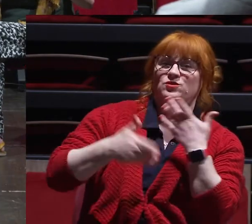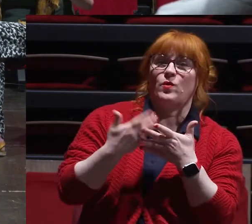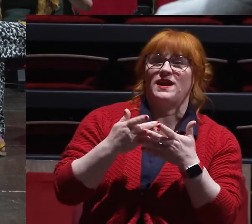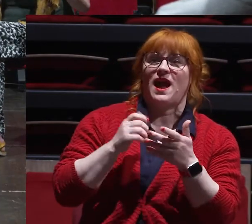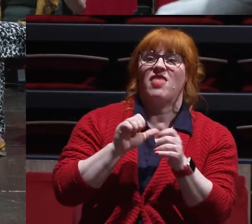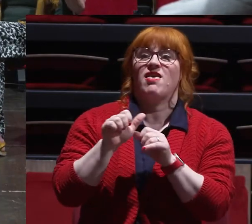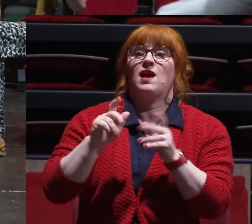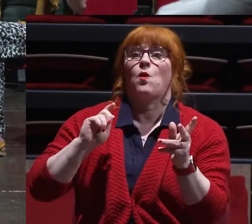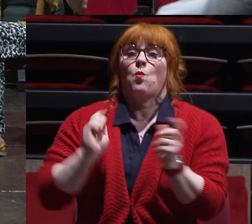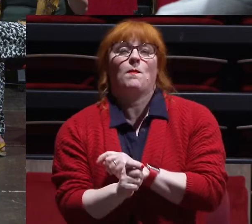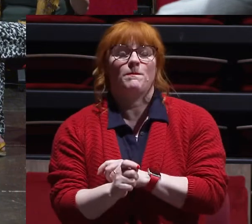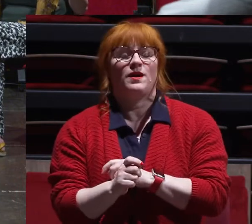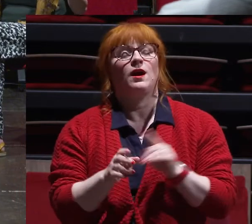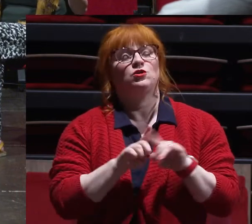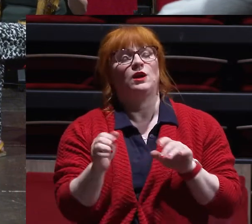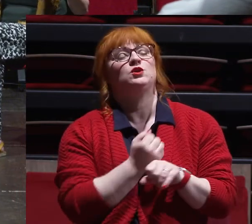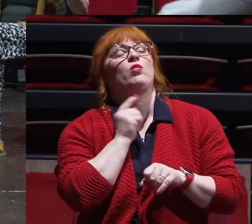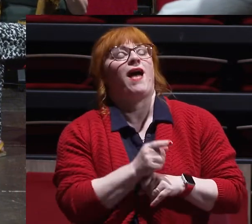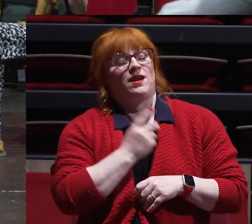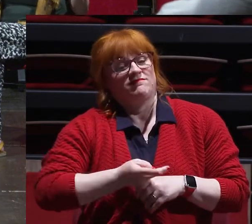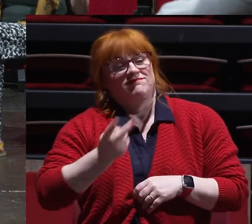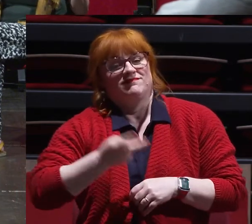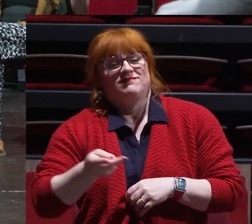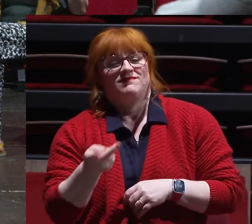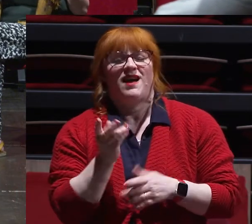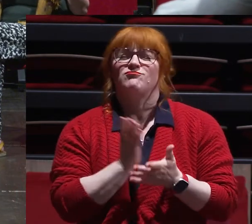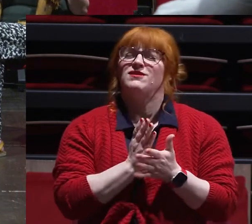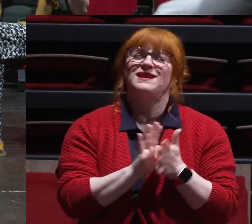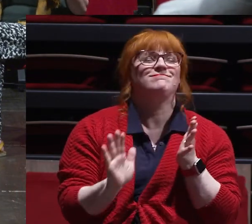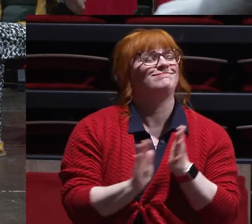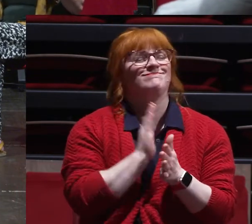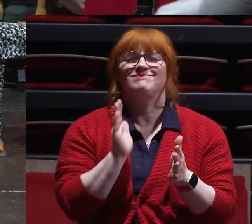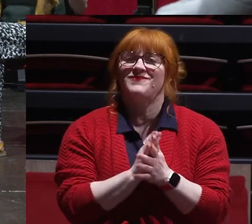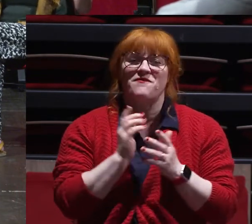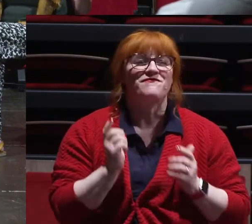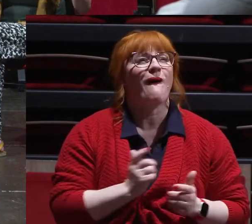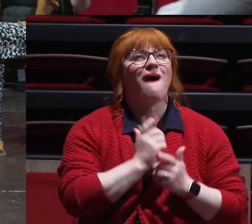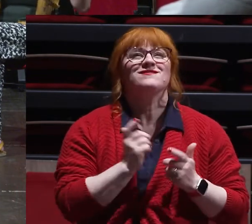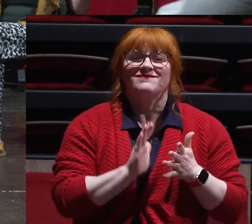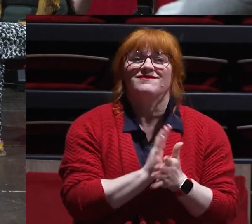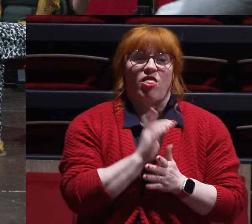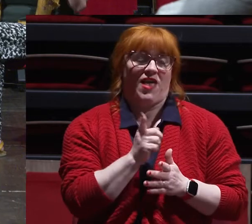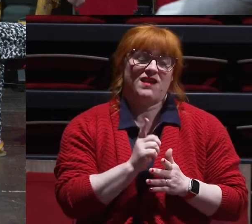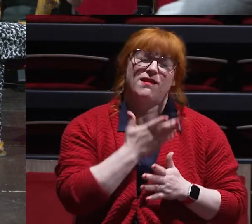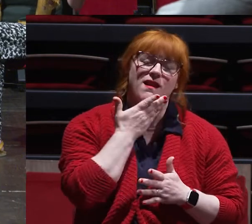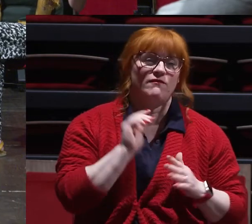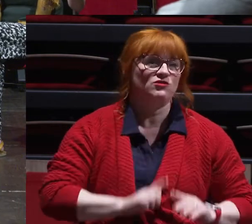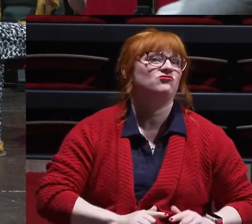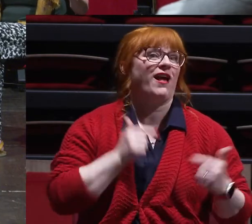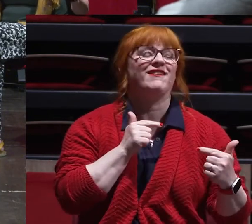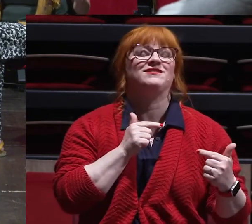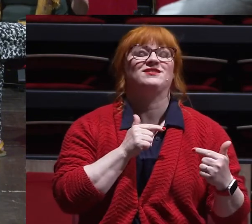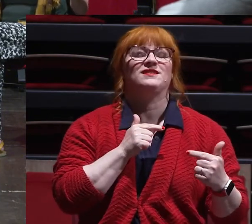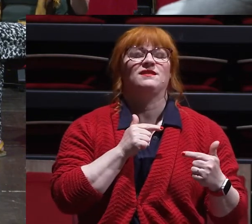beautiful twist. Try and do that lots. Did that. That was joyous. That was really fun. Really lovely